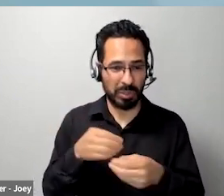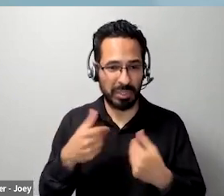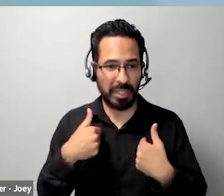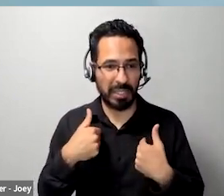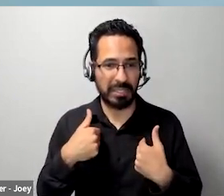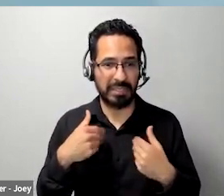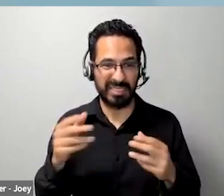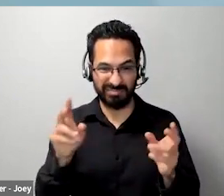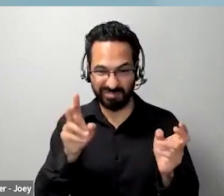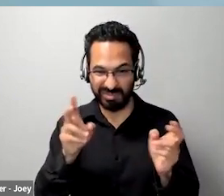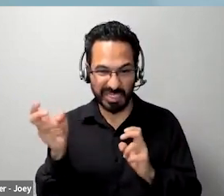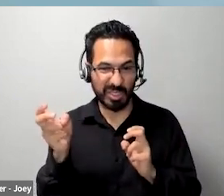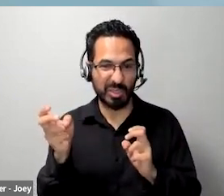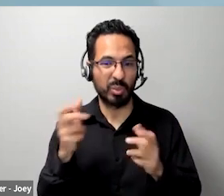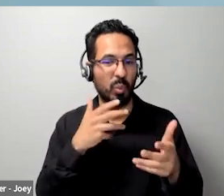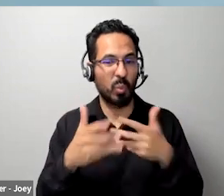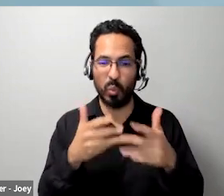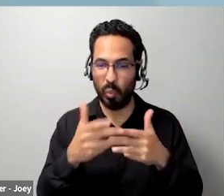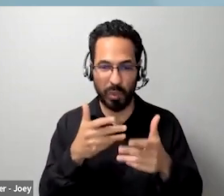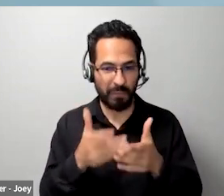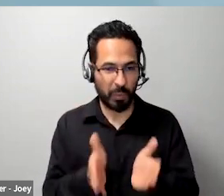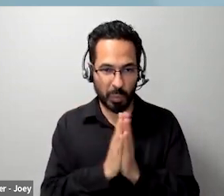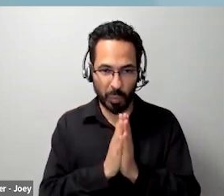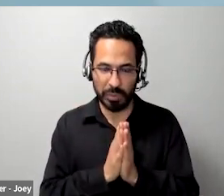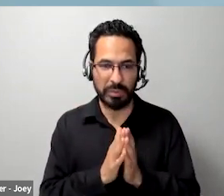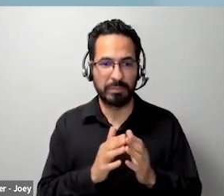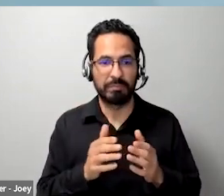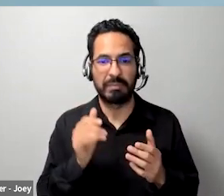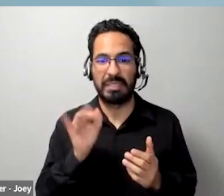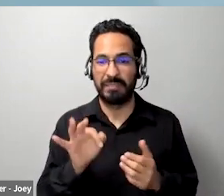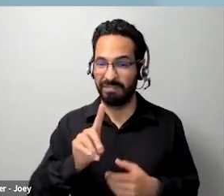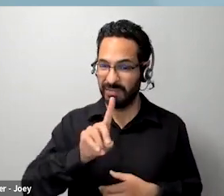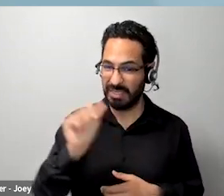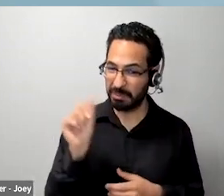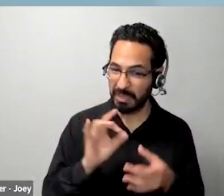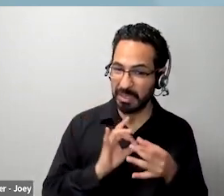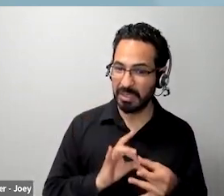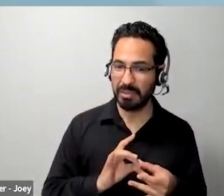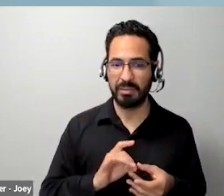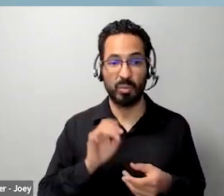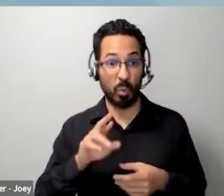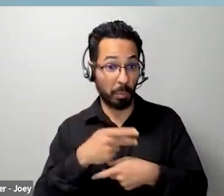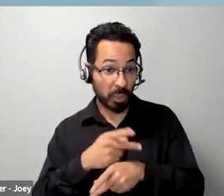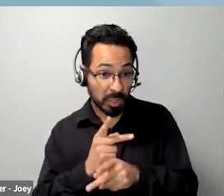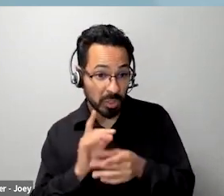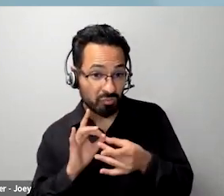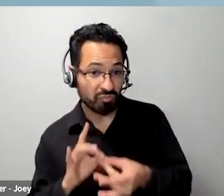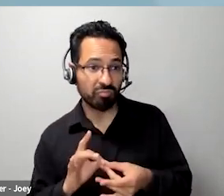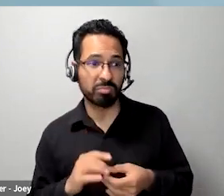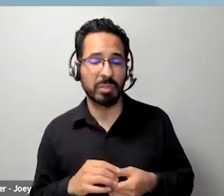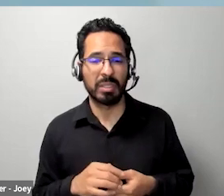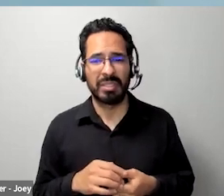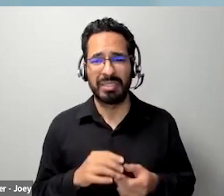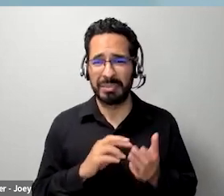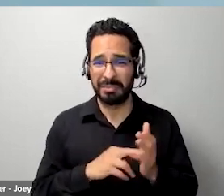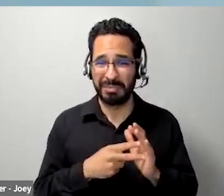with whatever that request is, if it's disability related, if it's just production related,